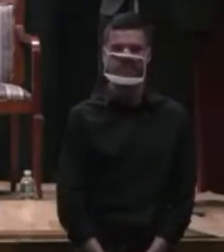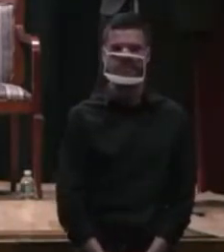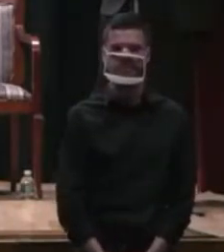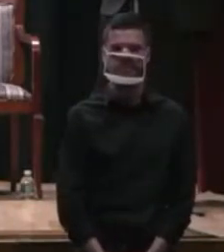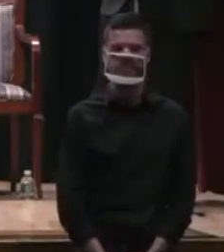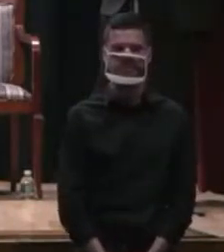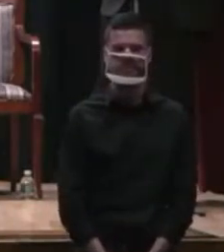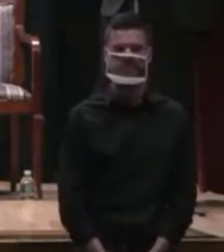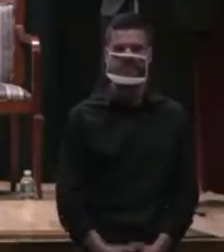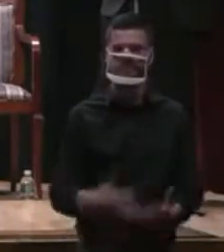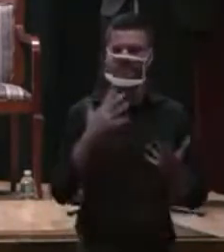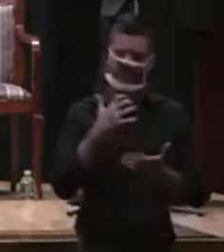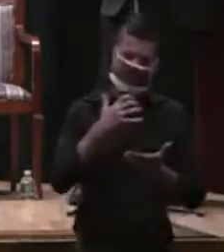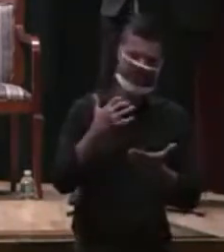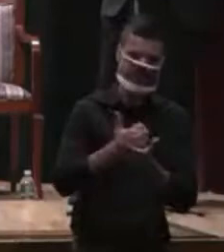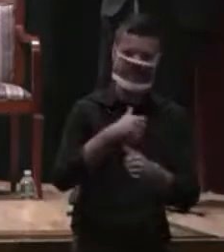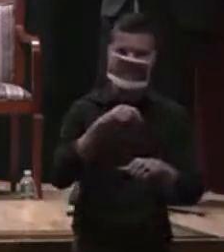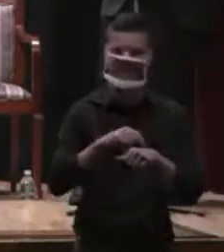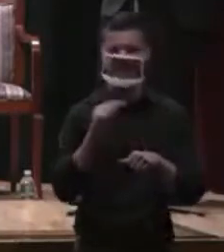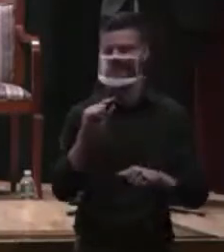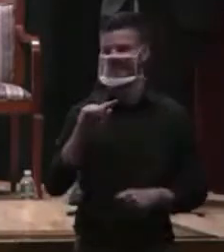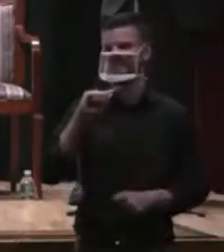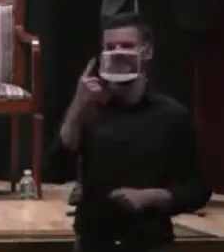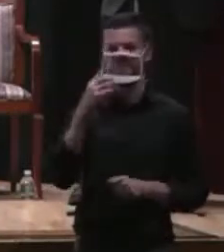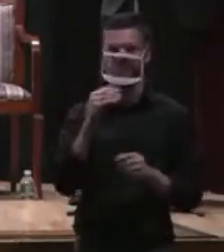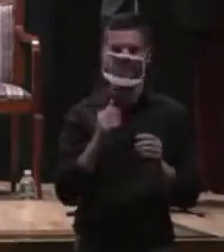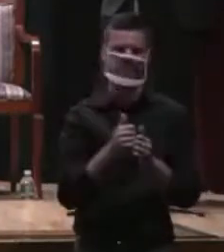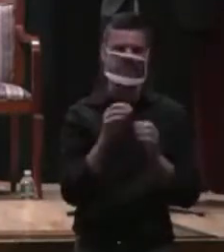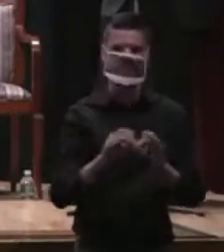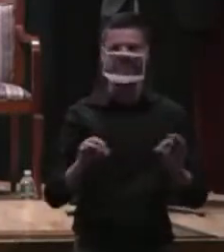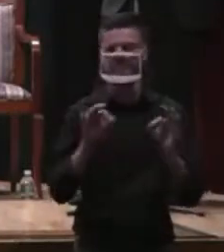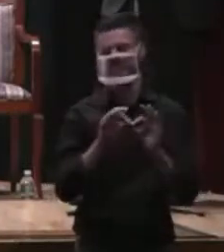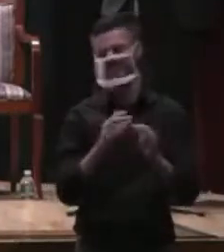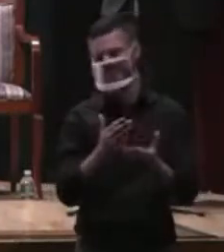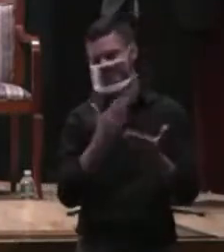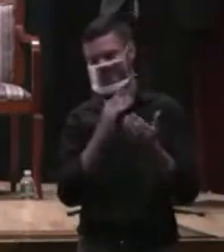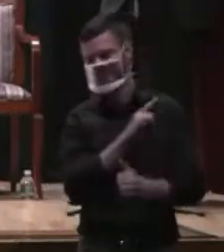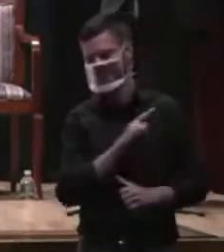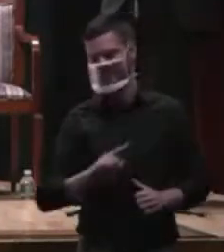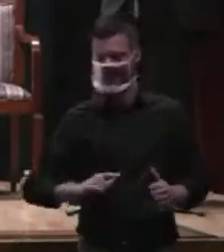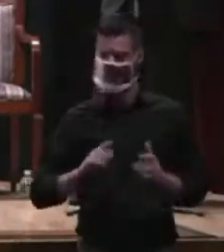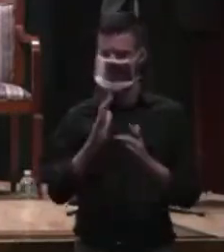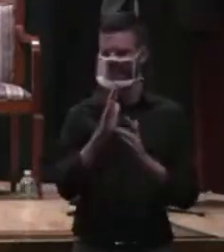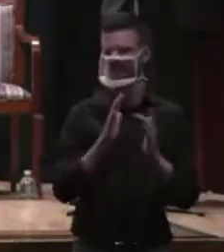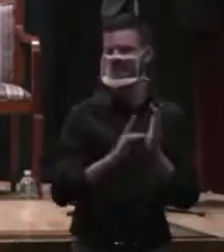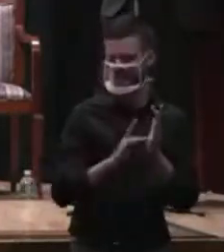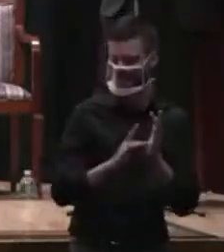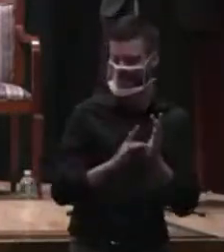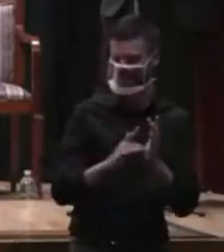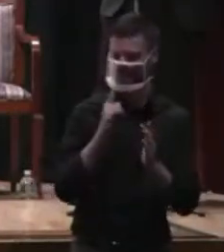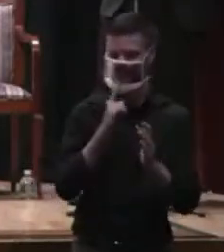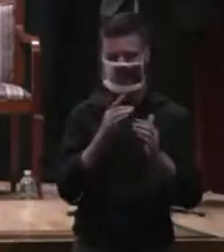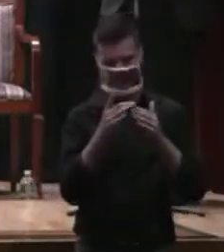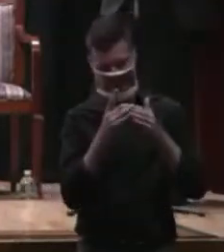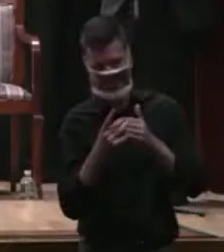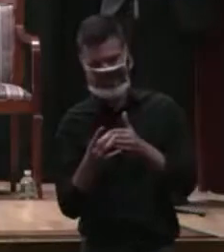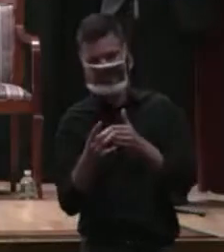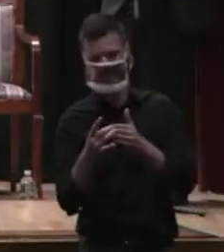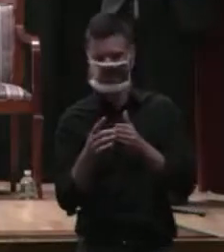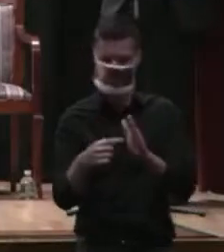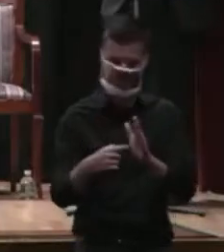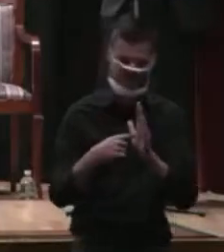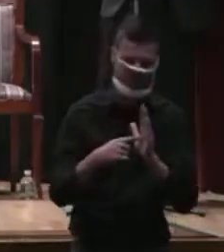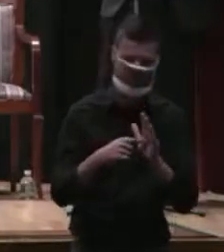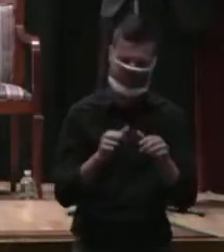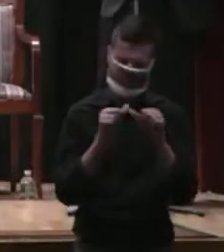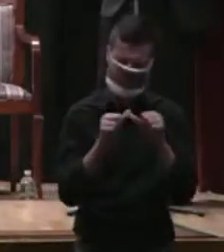I would like to take this time to first and most importantly thank my Lord Jesus Christ for guiding me and showing me unconditional